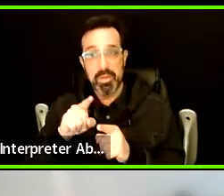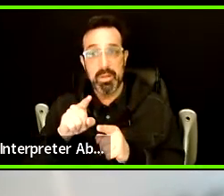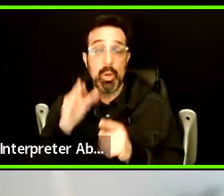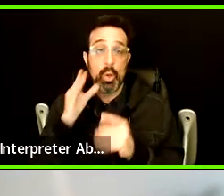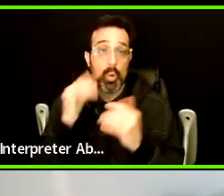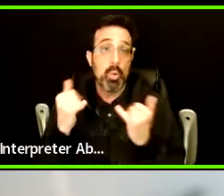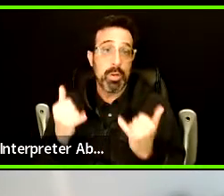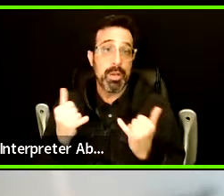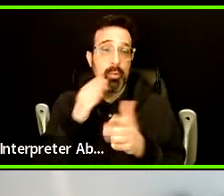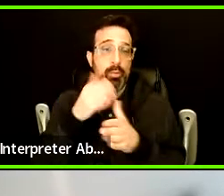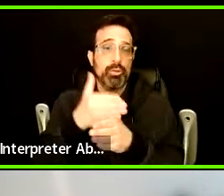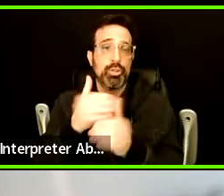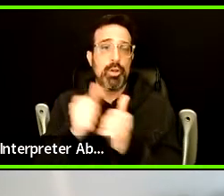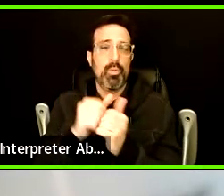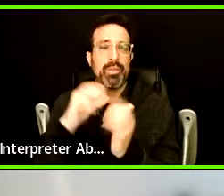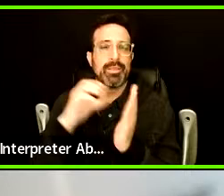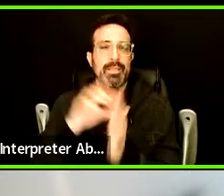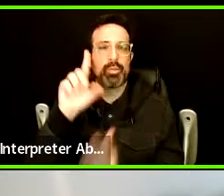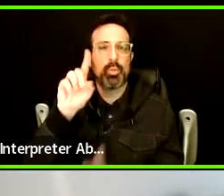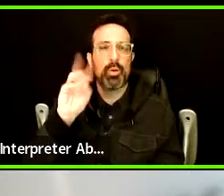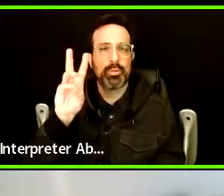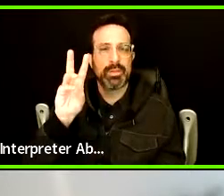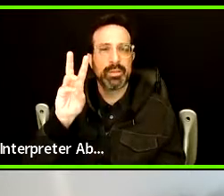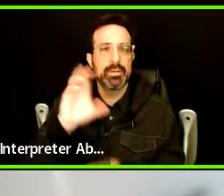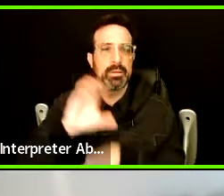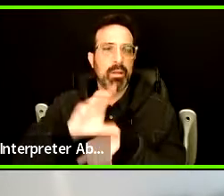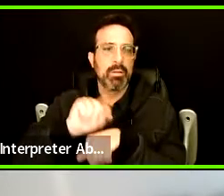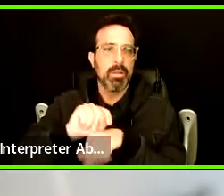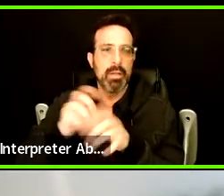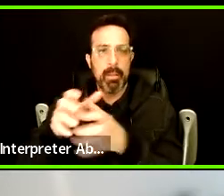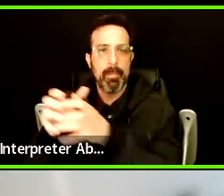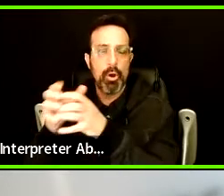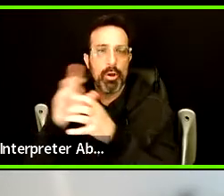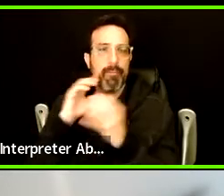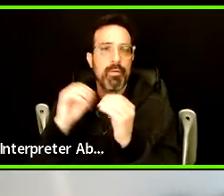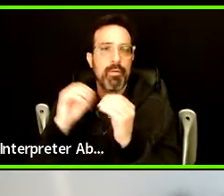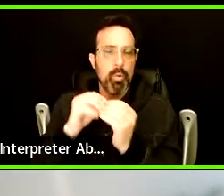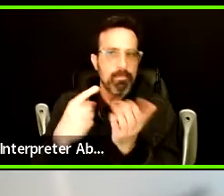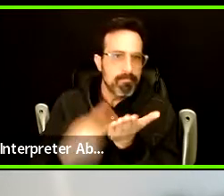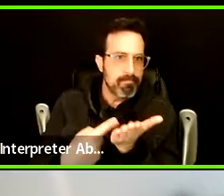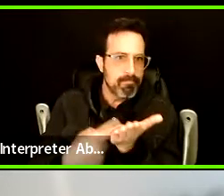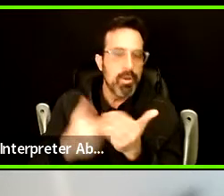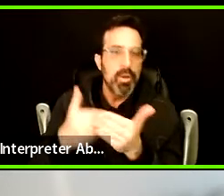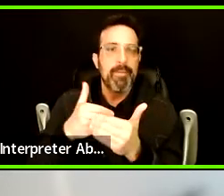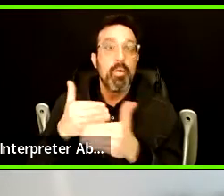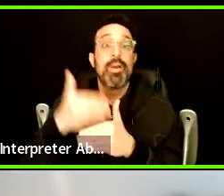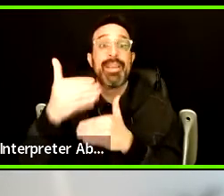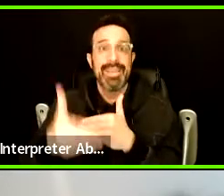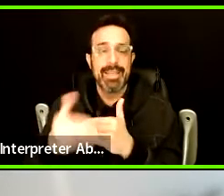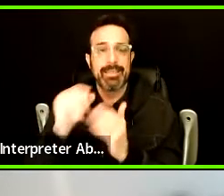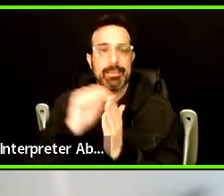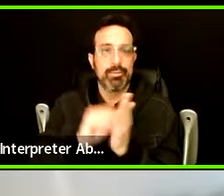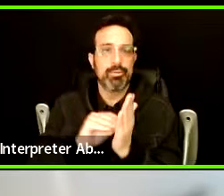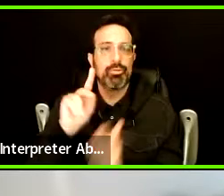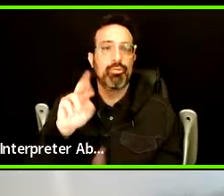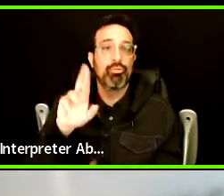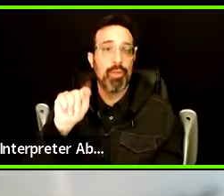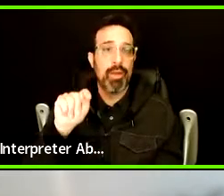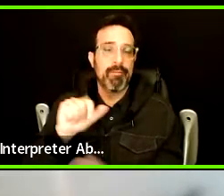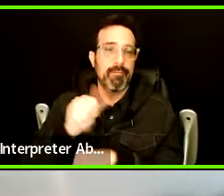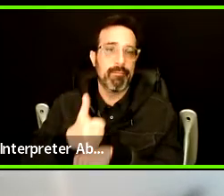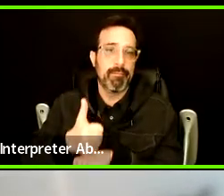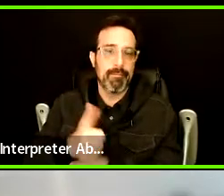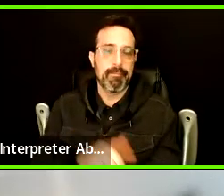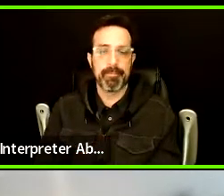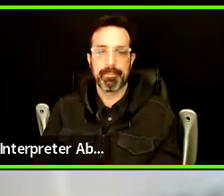time simply be shared with the Section 106 consulting parties for additional consultation before the next draft is formulated.